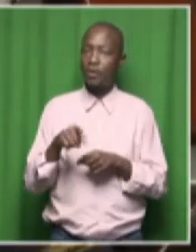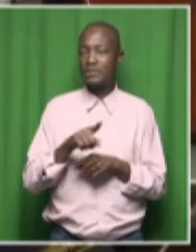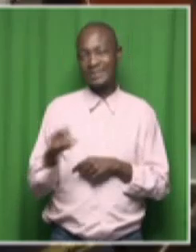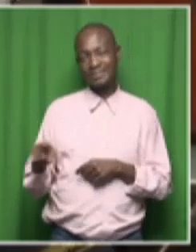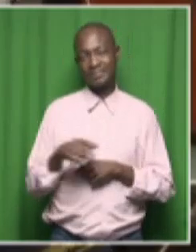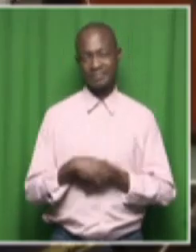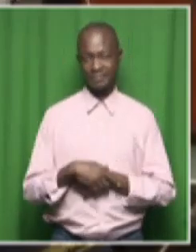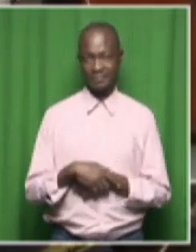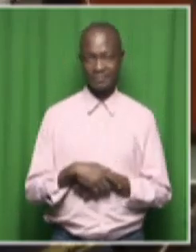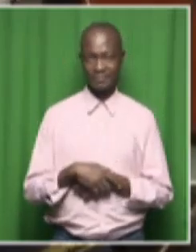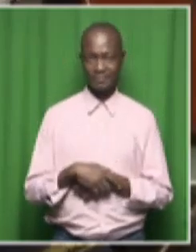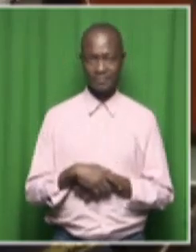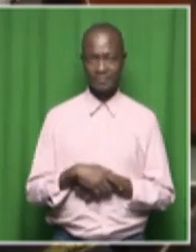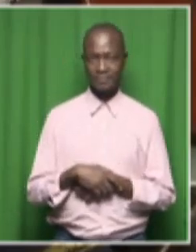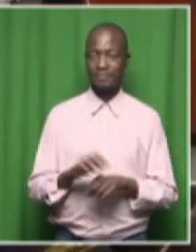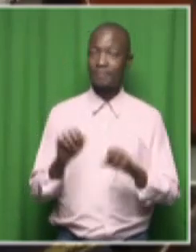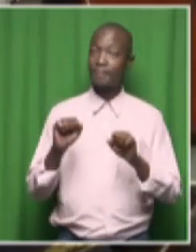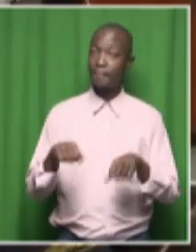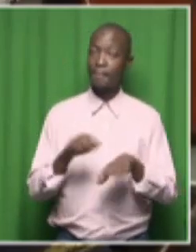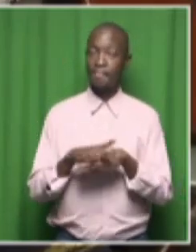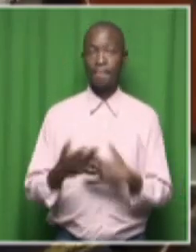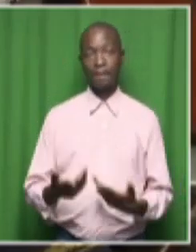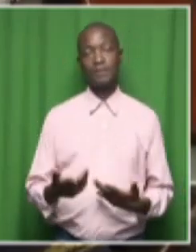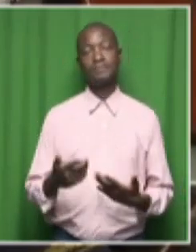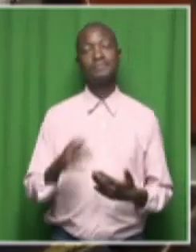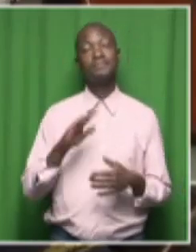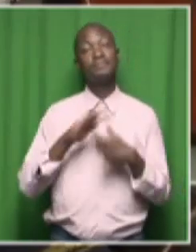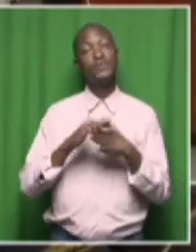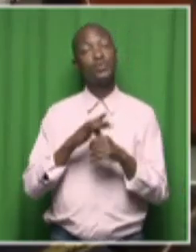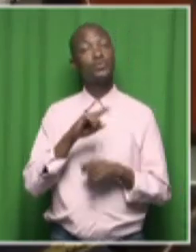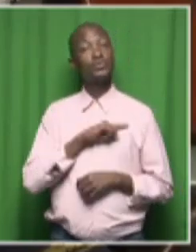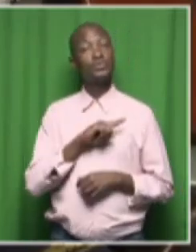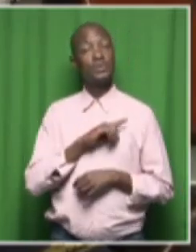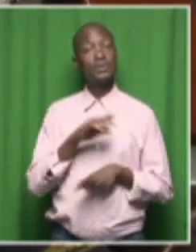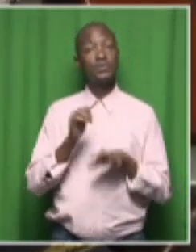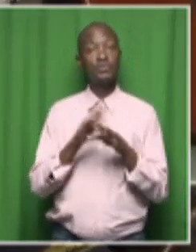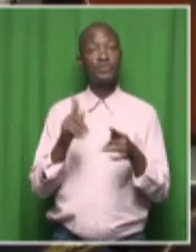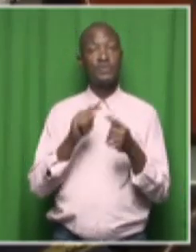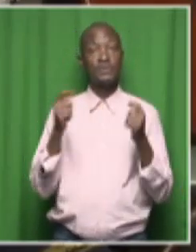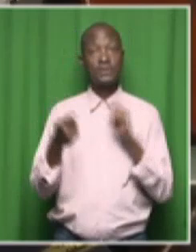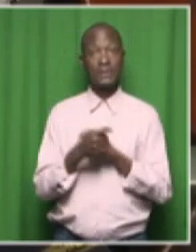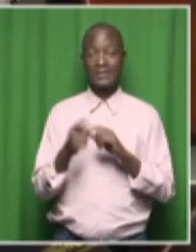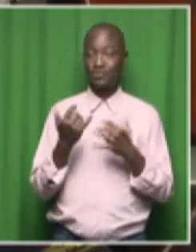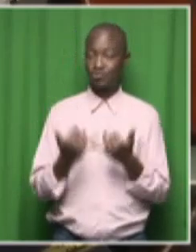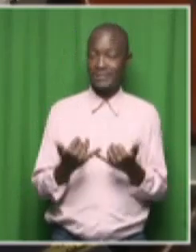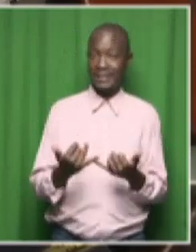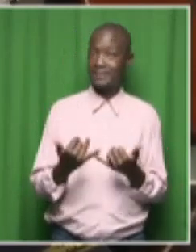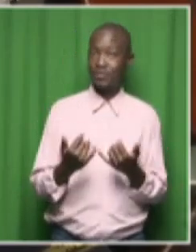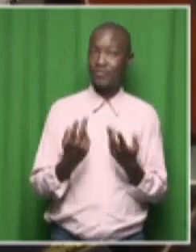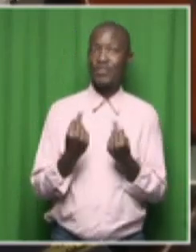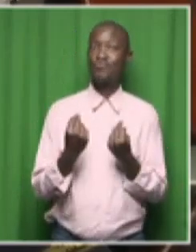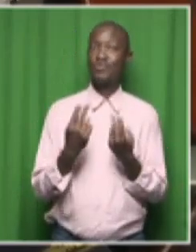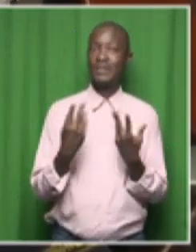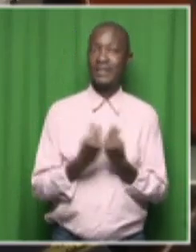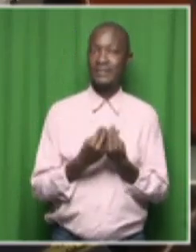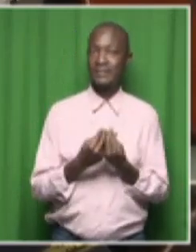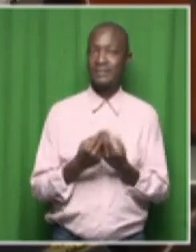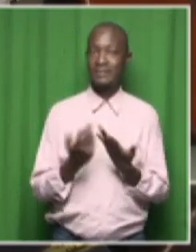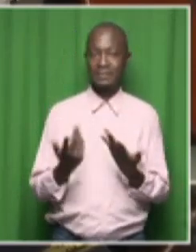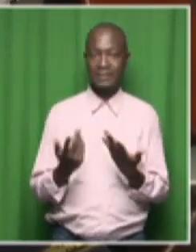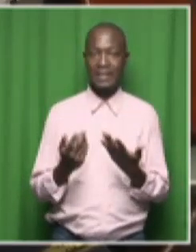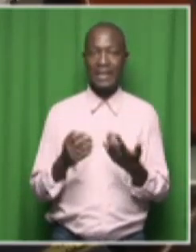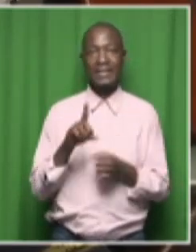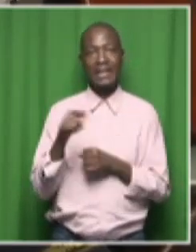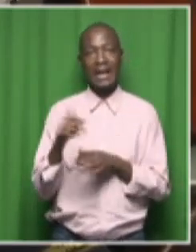Yes, Leanne, because of the change and modernity today, and also the status of